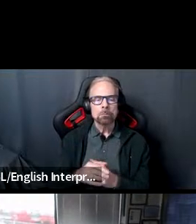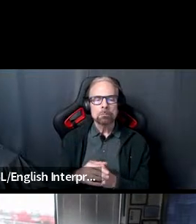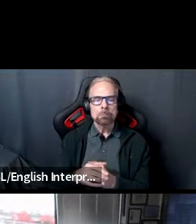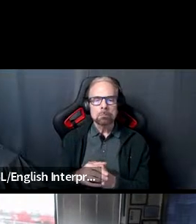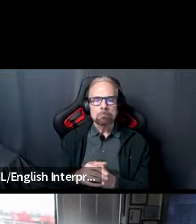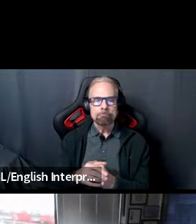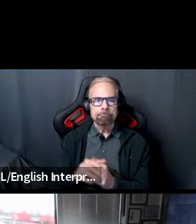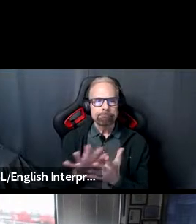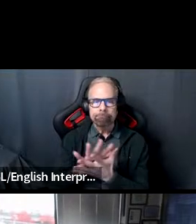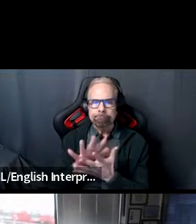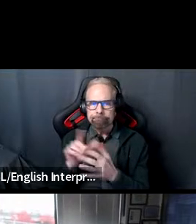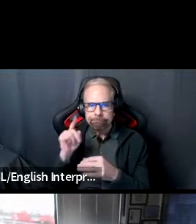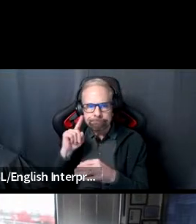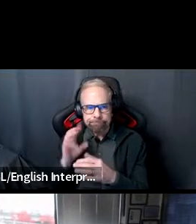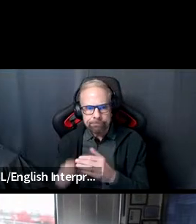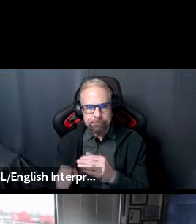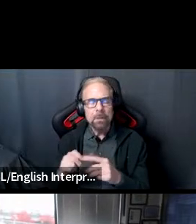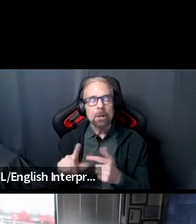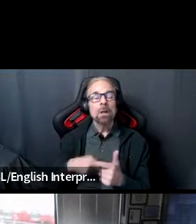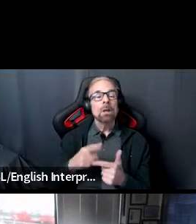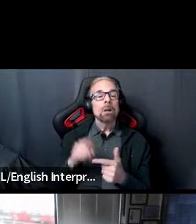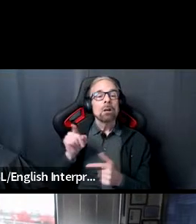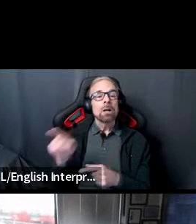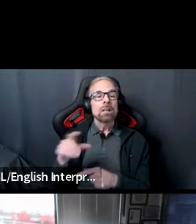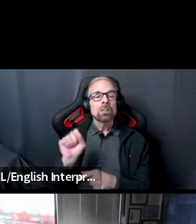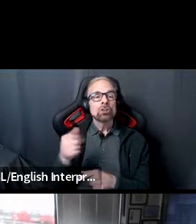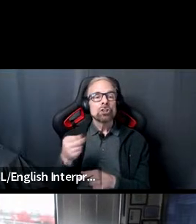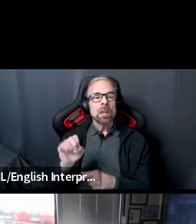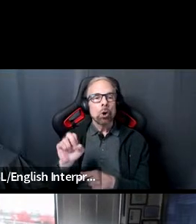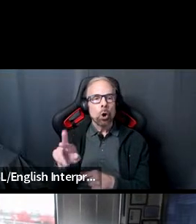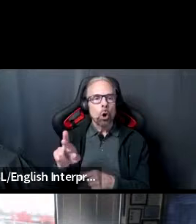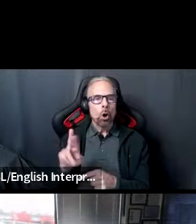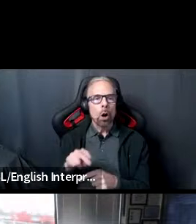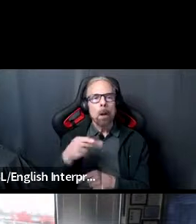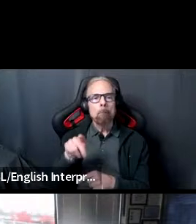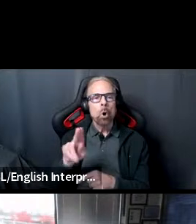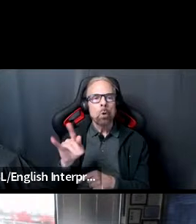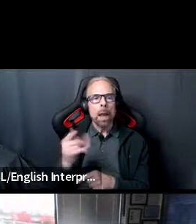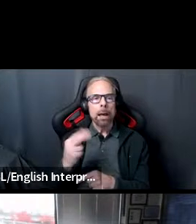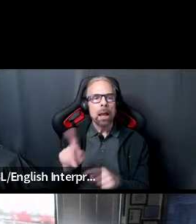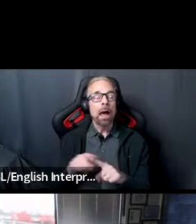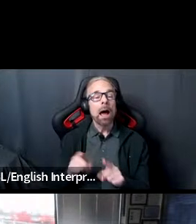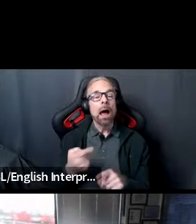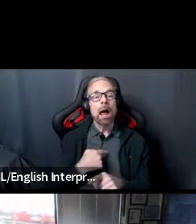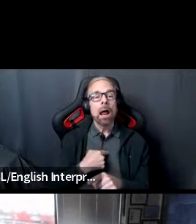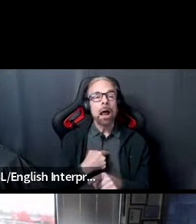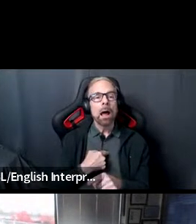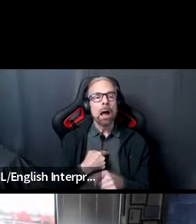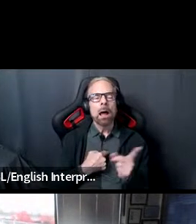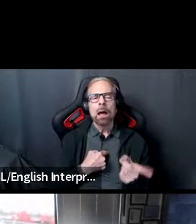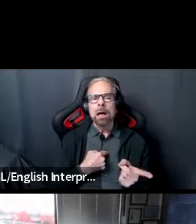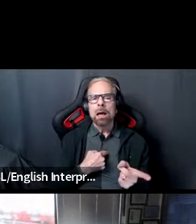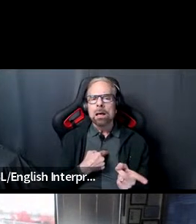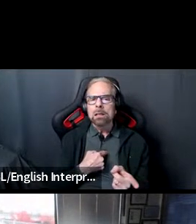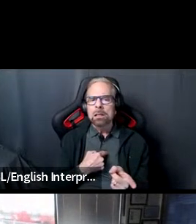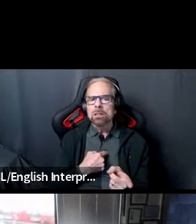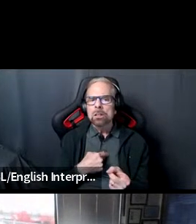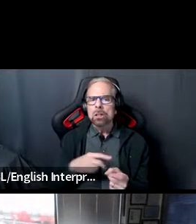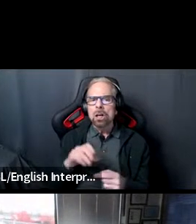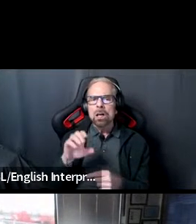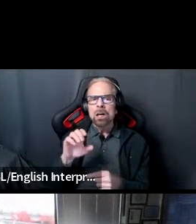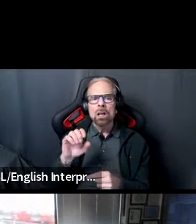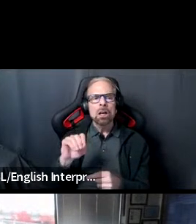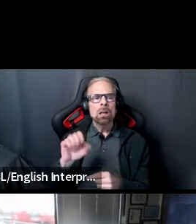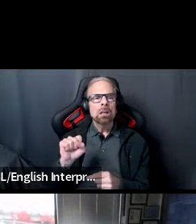weeks now, so I'm very excited to be here. I use she, her pronouns. And I am a sewist, and I have learned how to